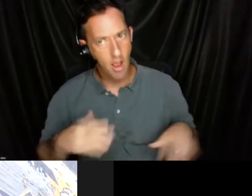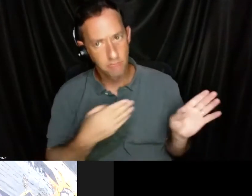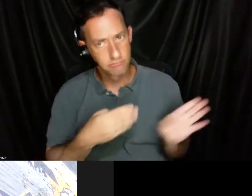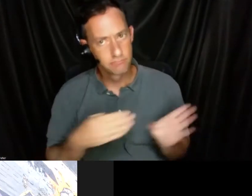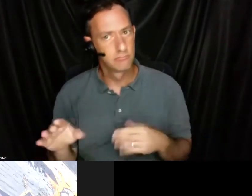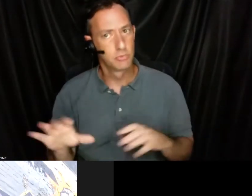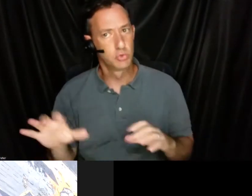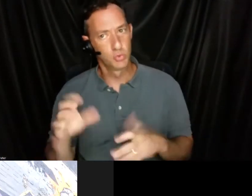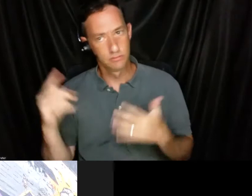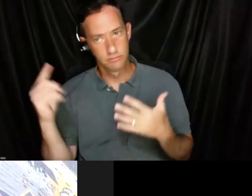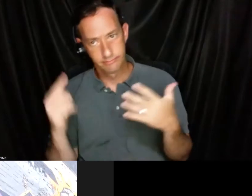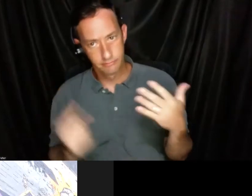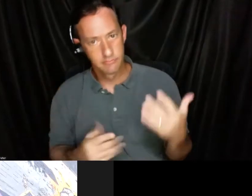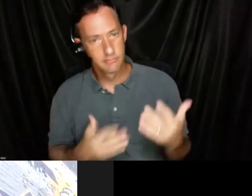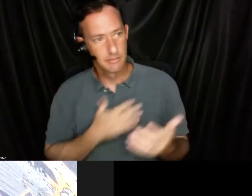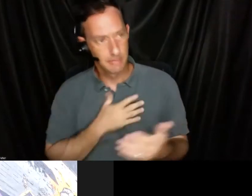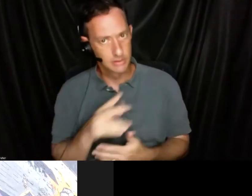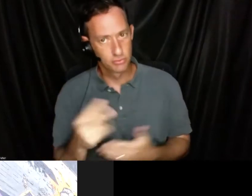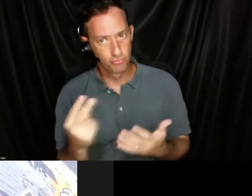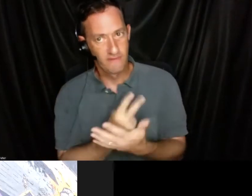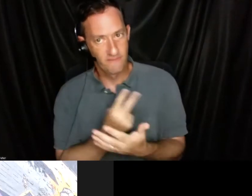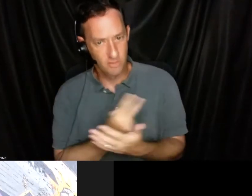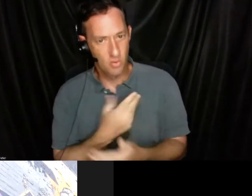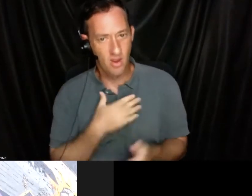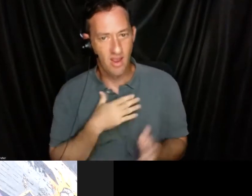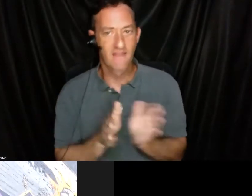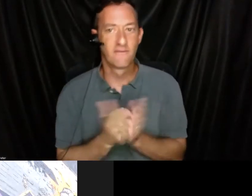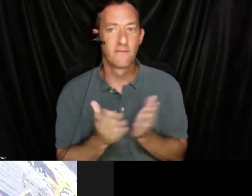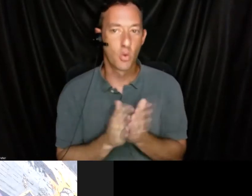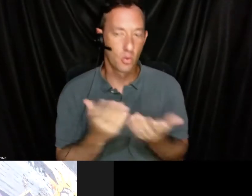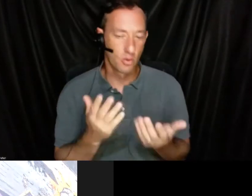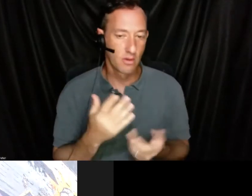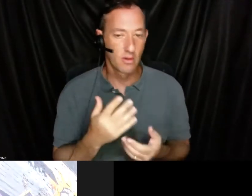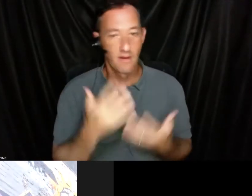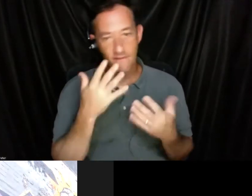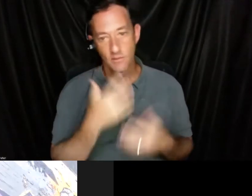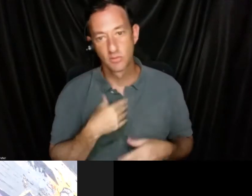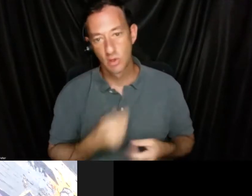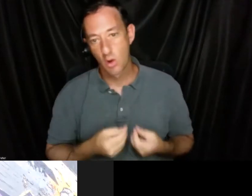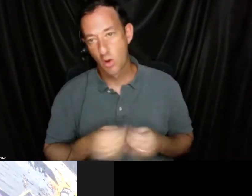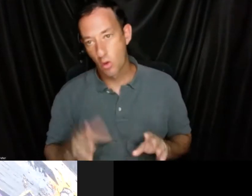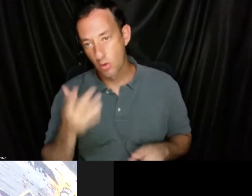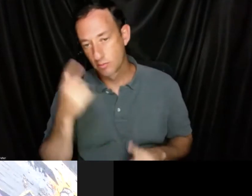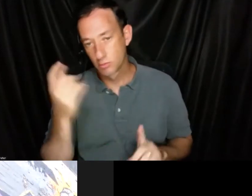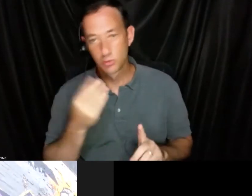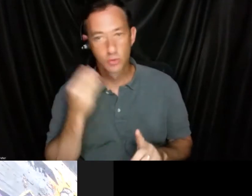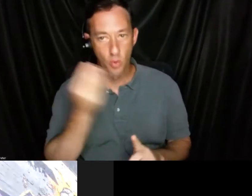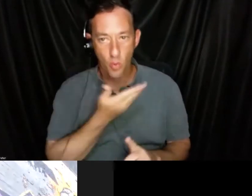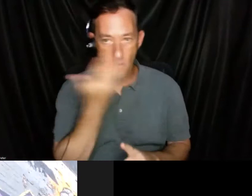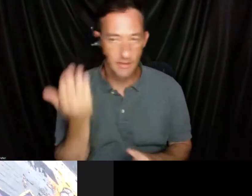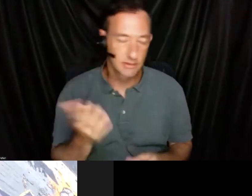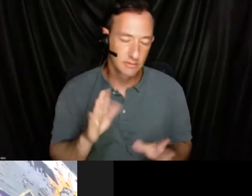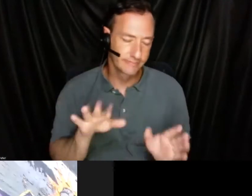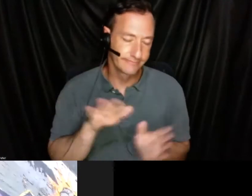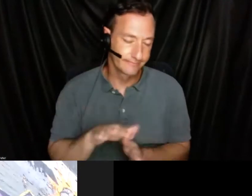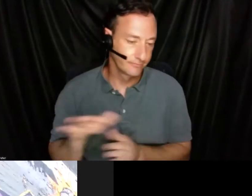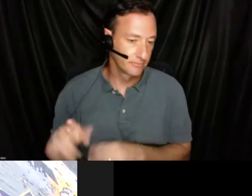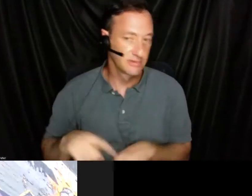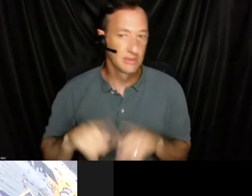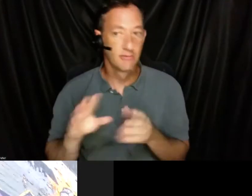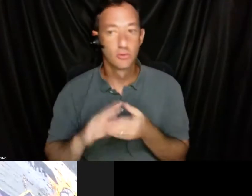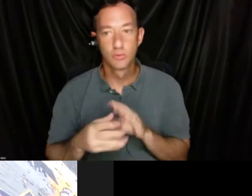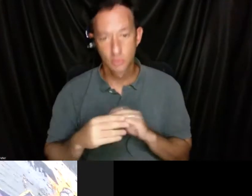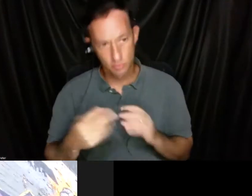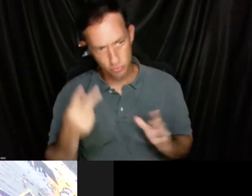And, you know, please review. I had a folder, unfortunately, I lost because I'm homeless, and that's another story. But I was like, look at this,